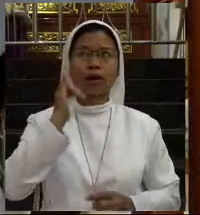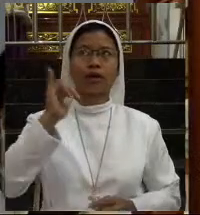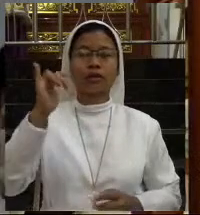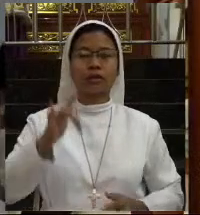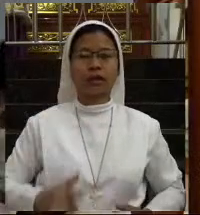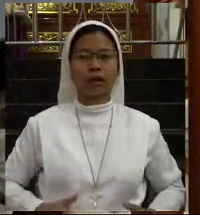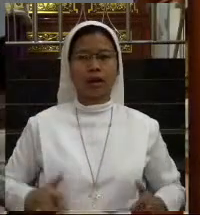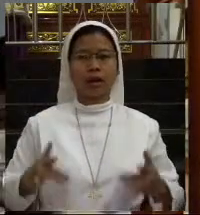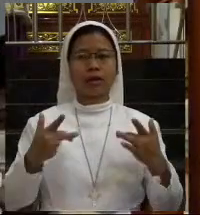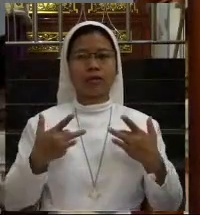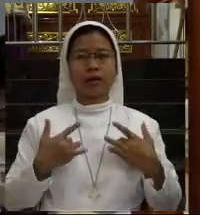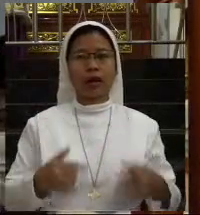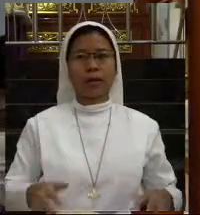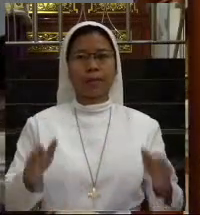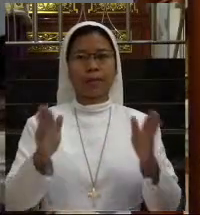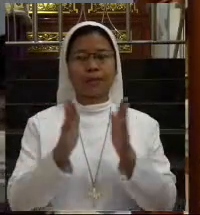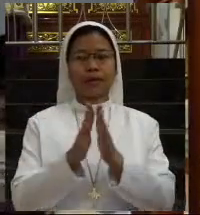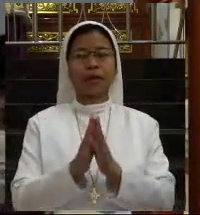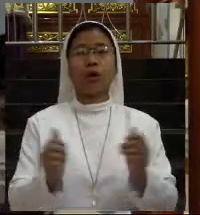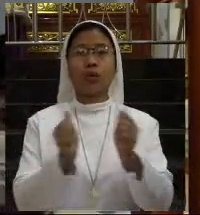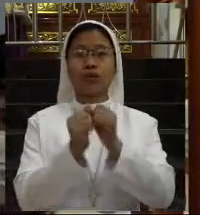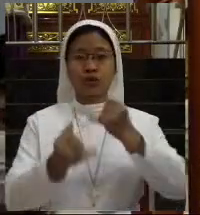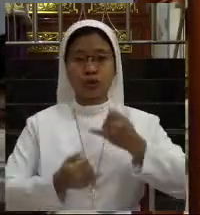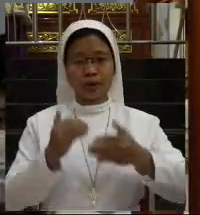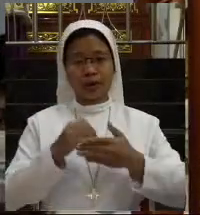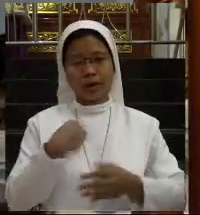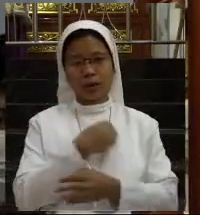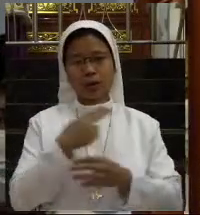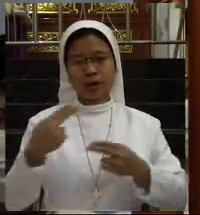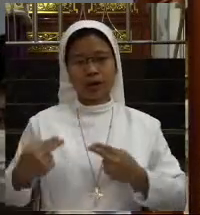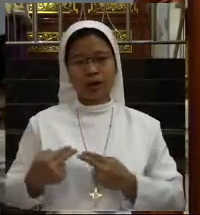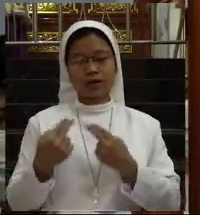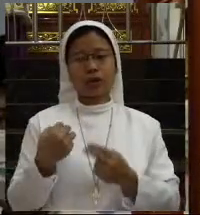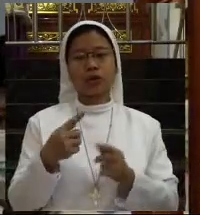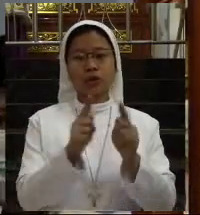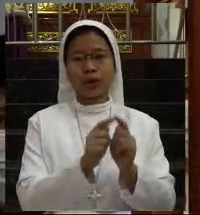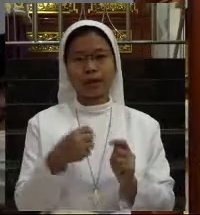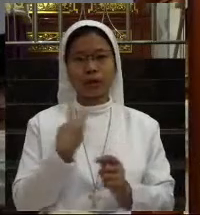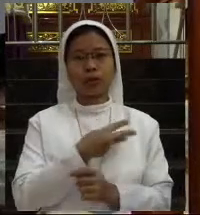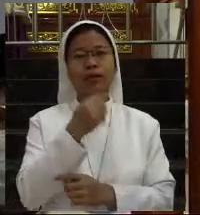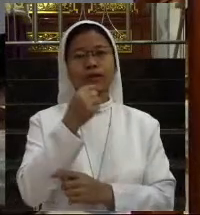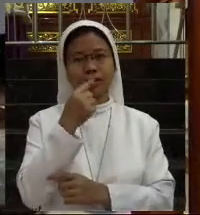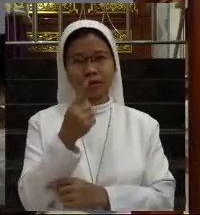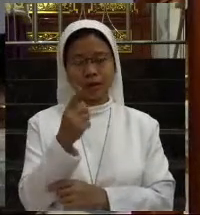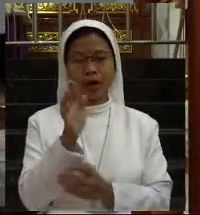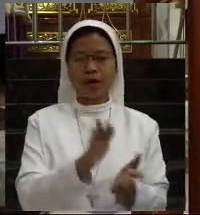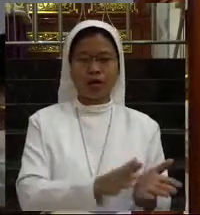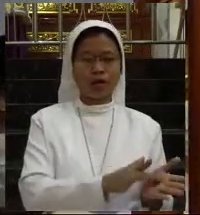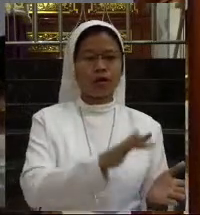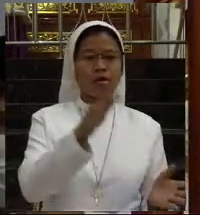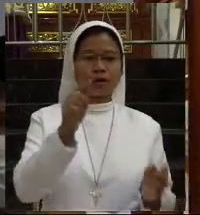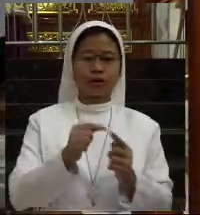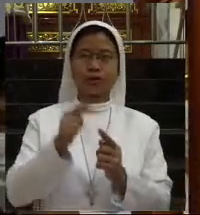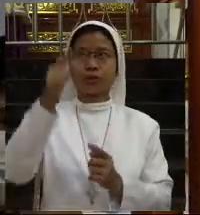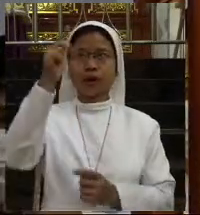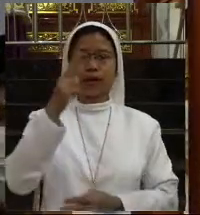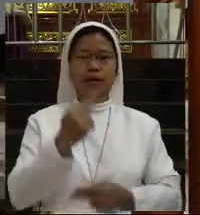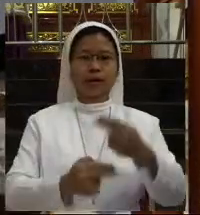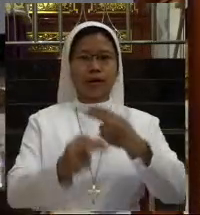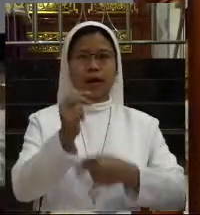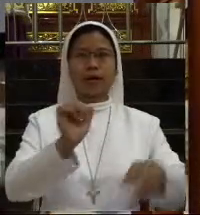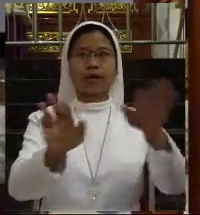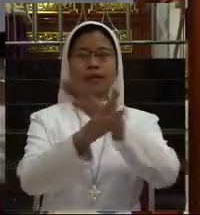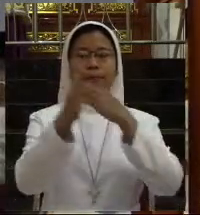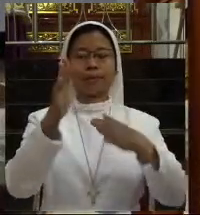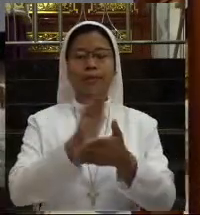Amen. With joy in our hearts, we proclaim together, glory to God in the highest, and on